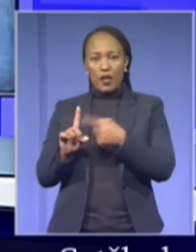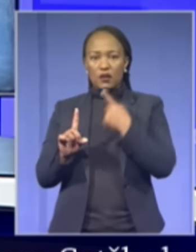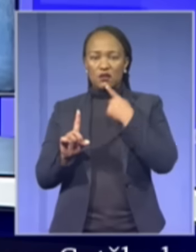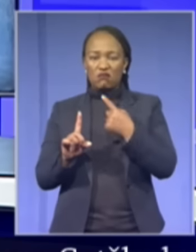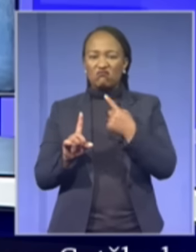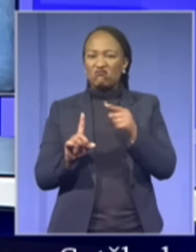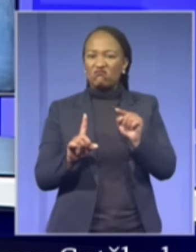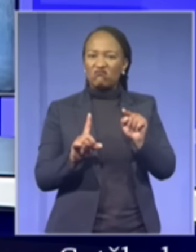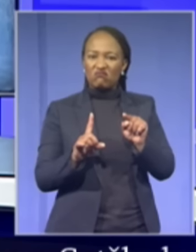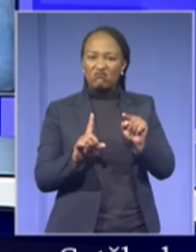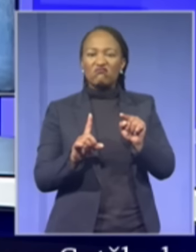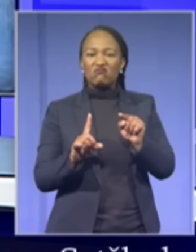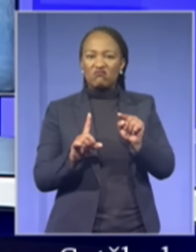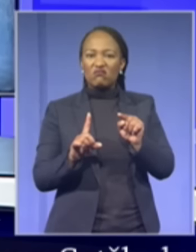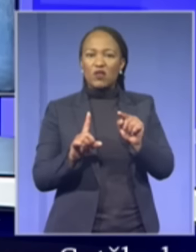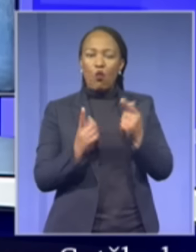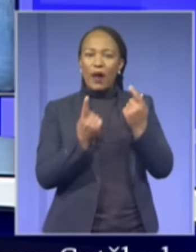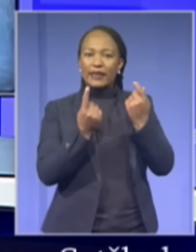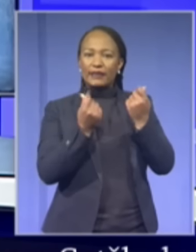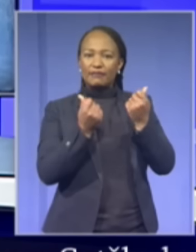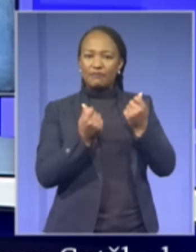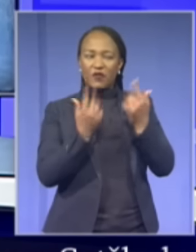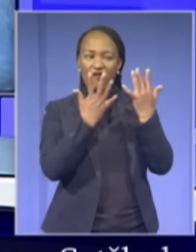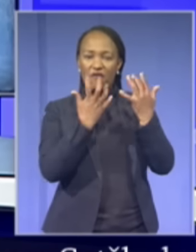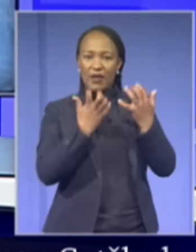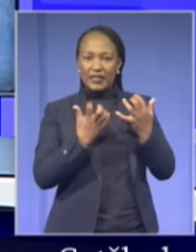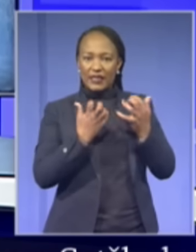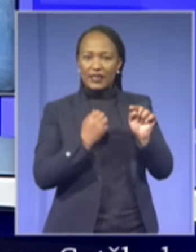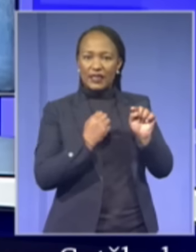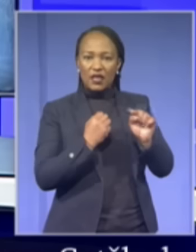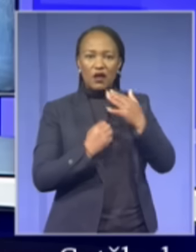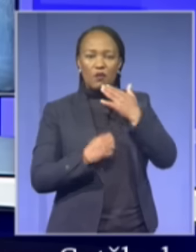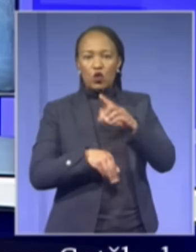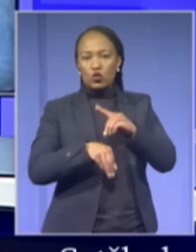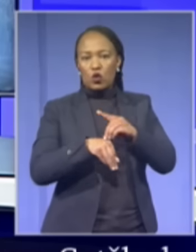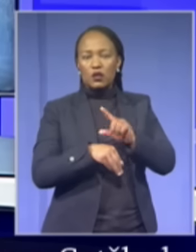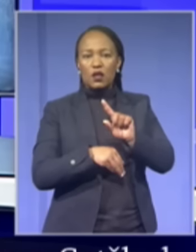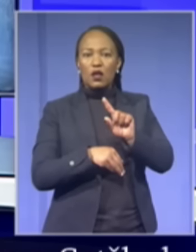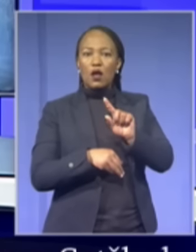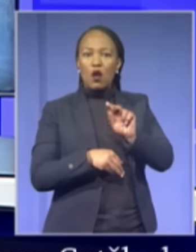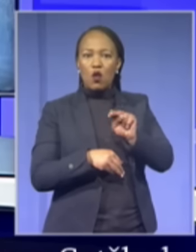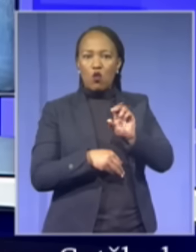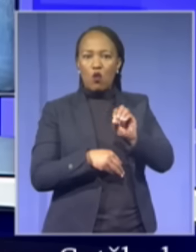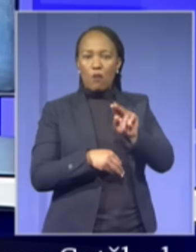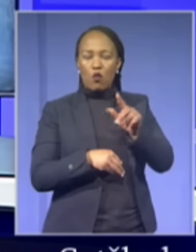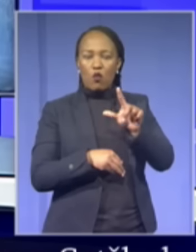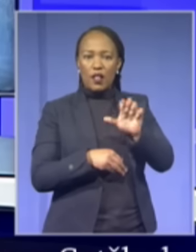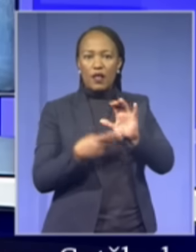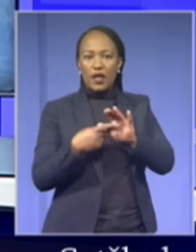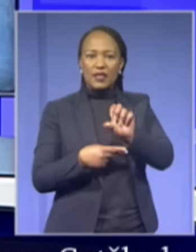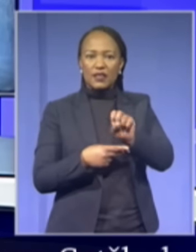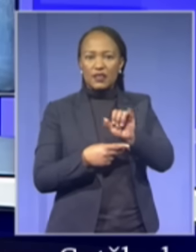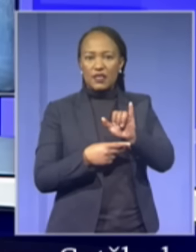tšee karolo ditekanyetšong tša mašeleng ka tona ya thuto ya godimo Dr. Nobuhle Nkabane le bodulo Tembisile